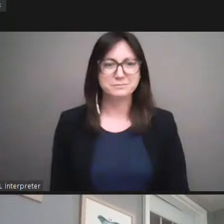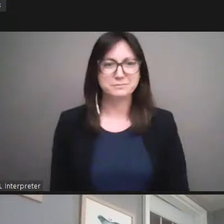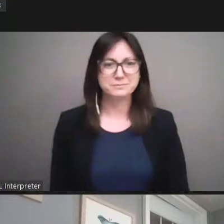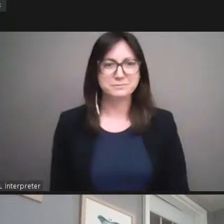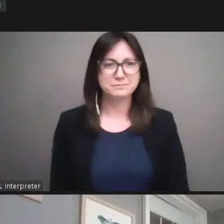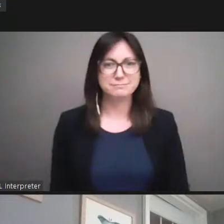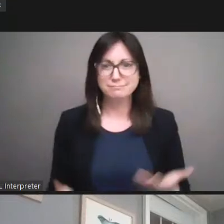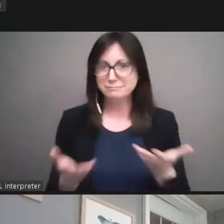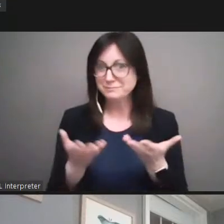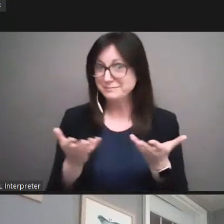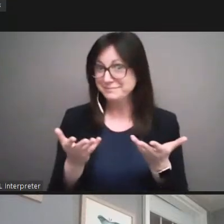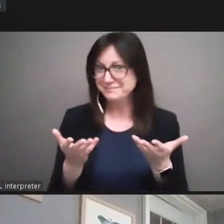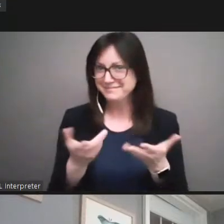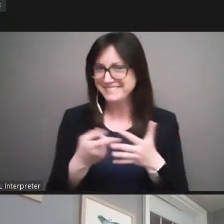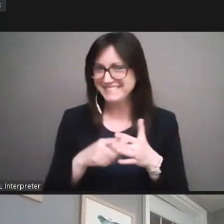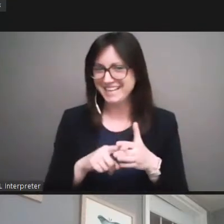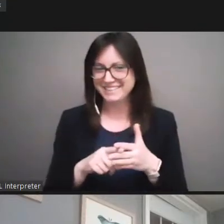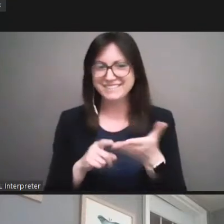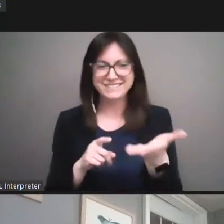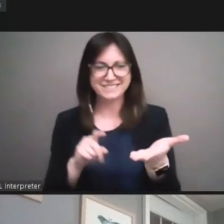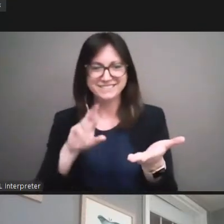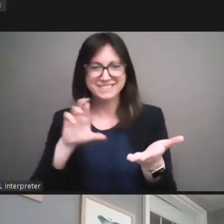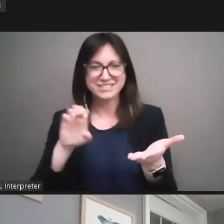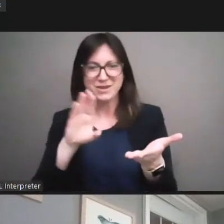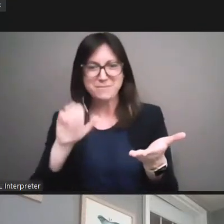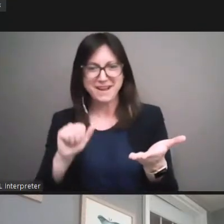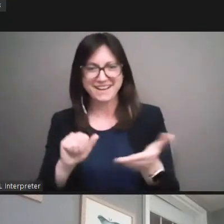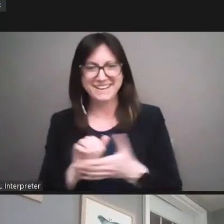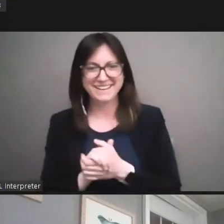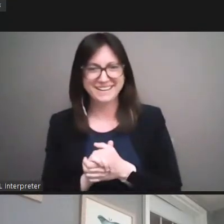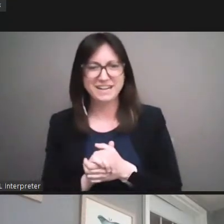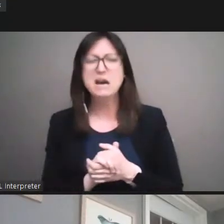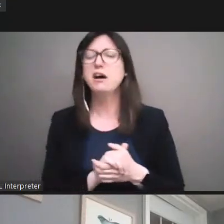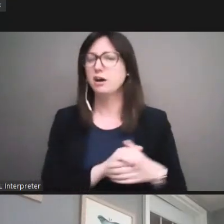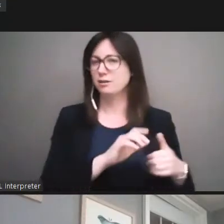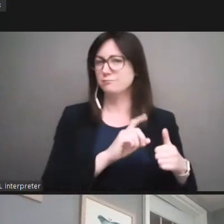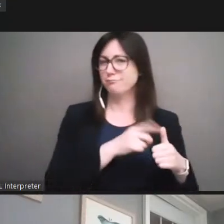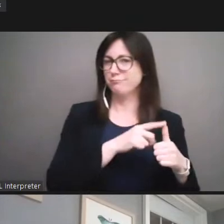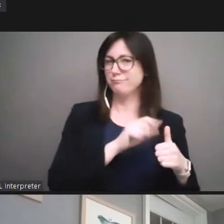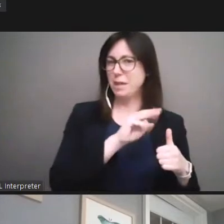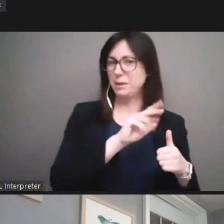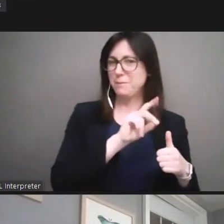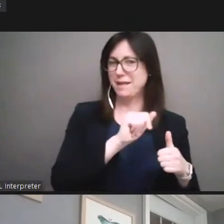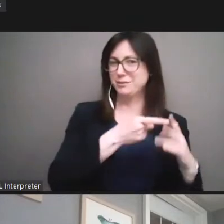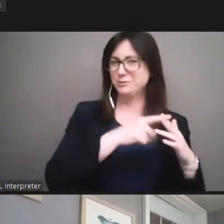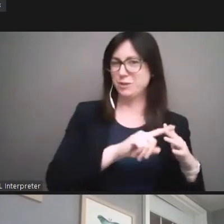Whoever gets off. I'll start it off, yeah, because Amanda started us off before.